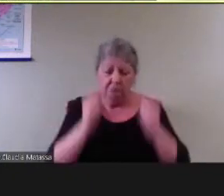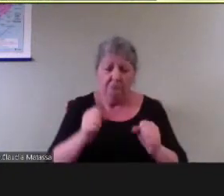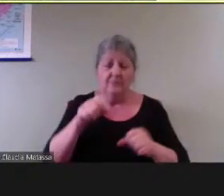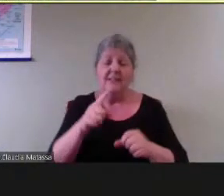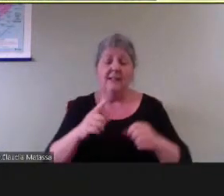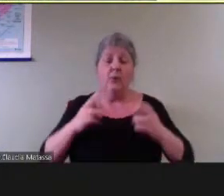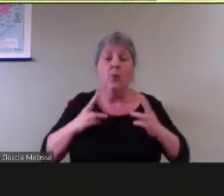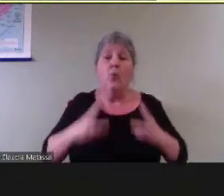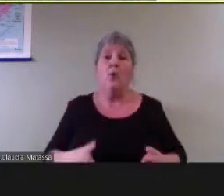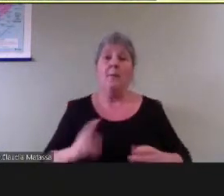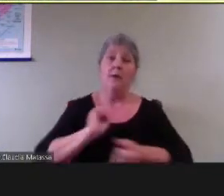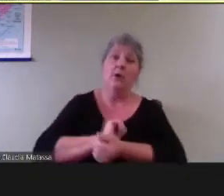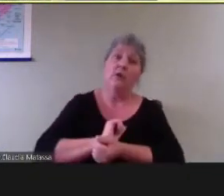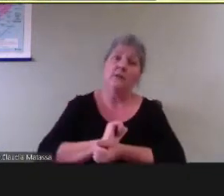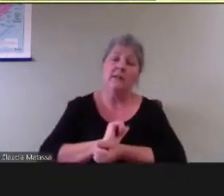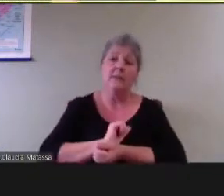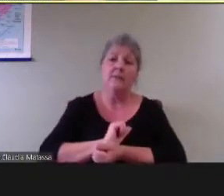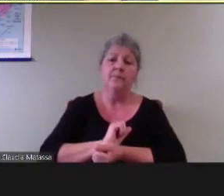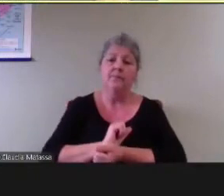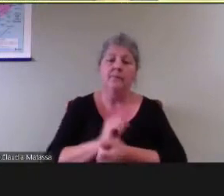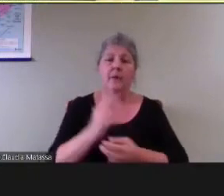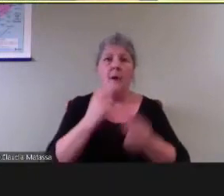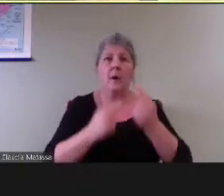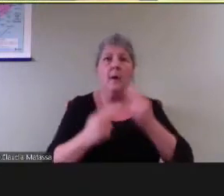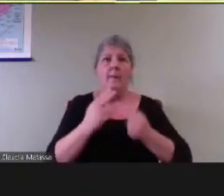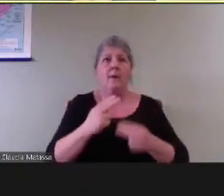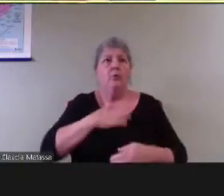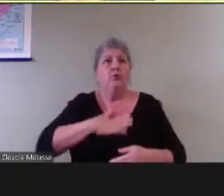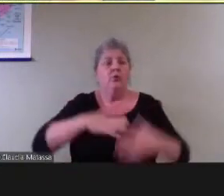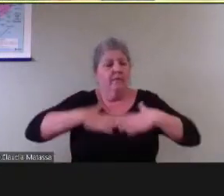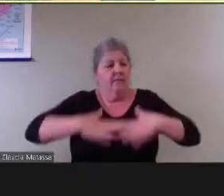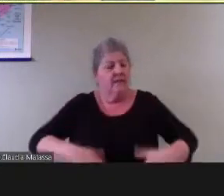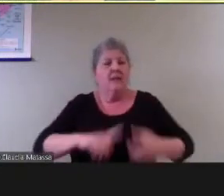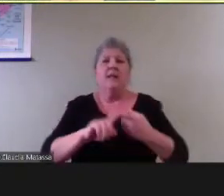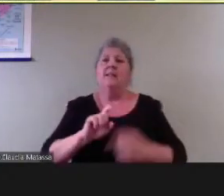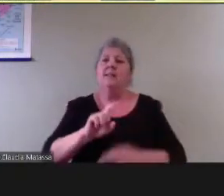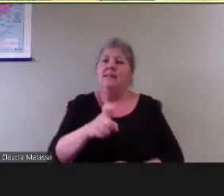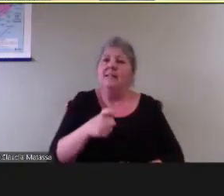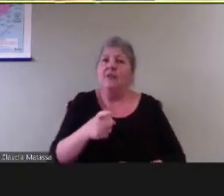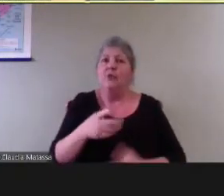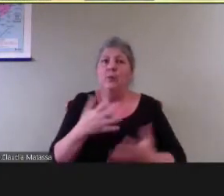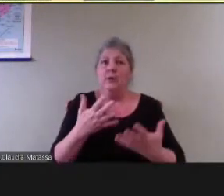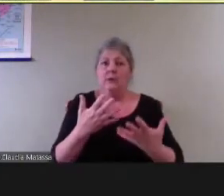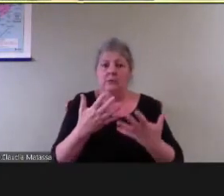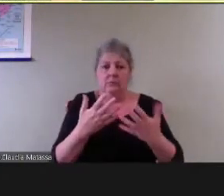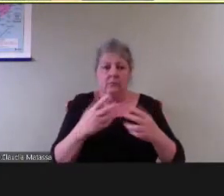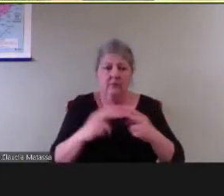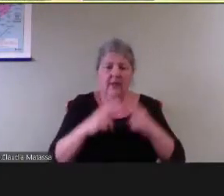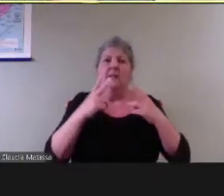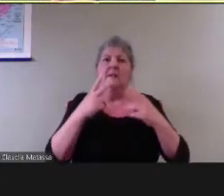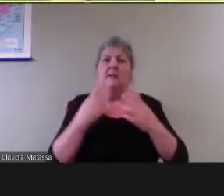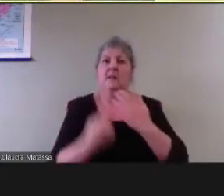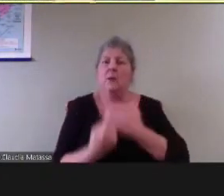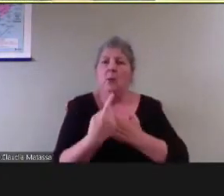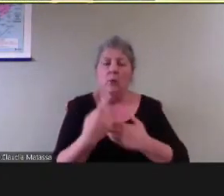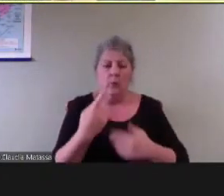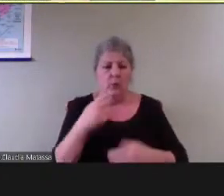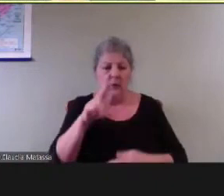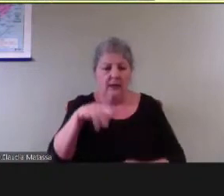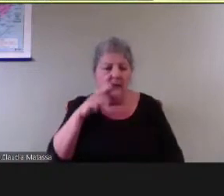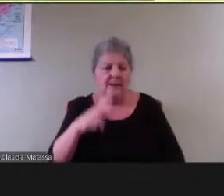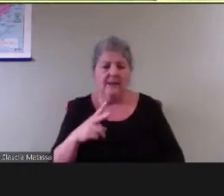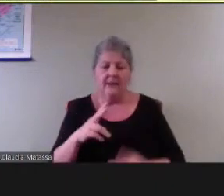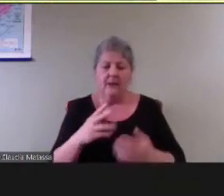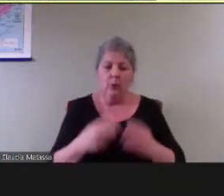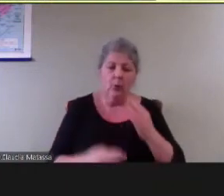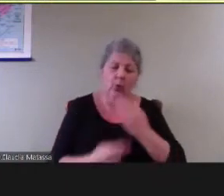in custody. Coming to just physical and sexual violence alone, we can see that up to